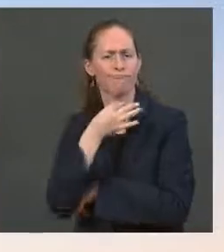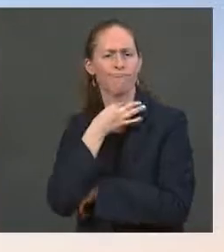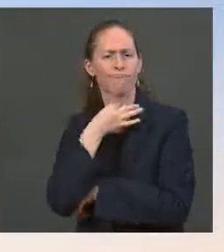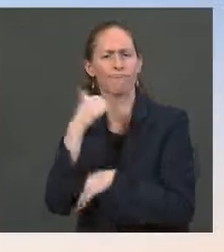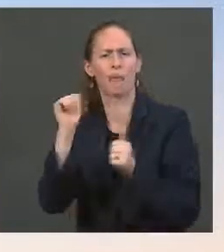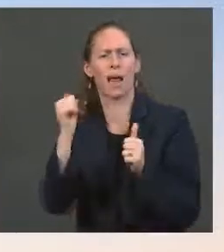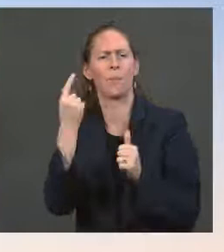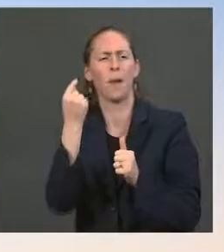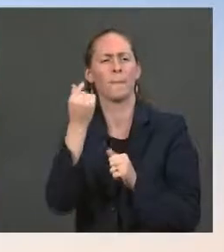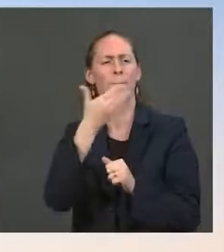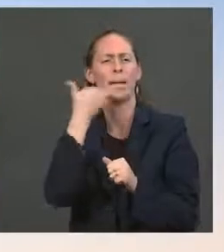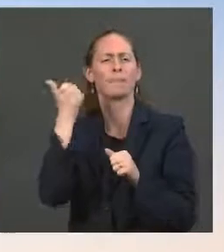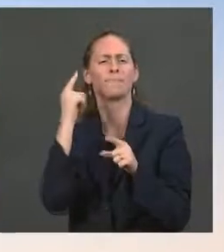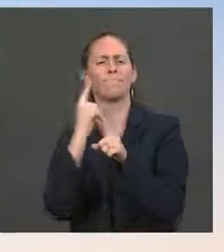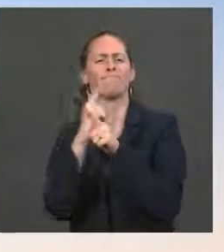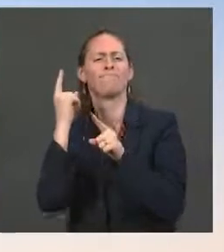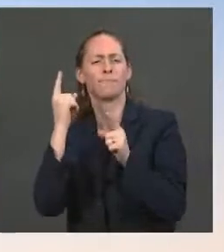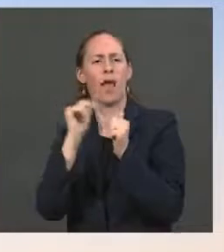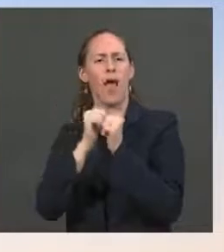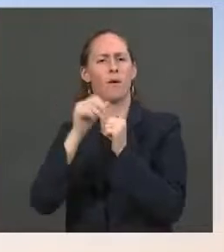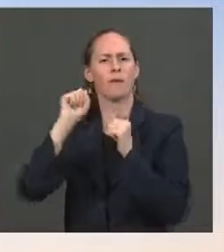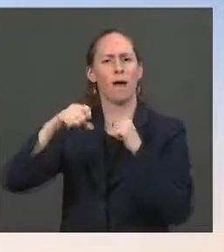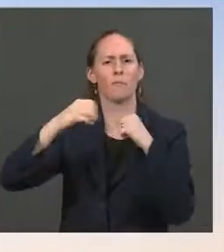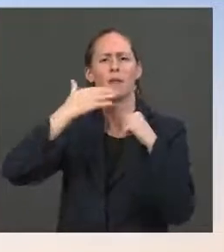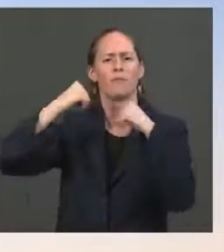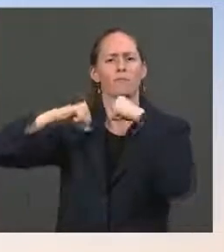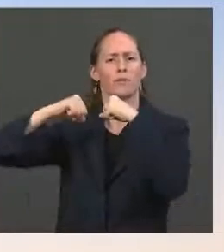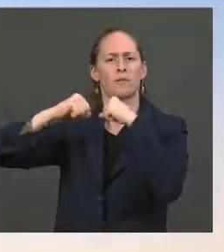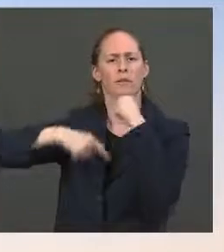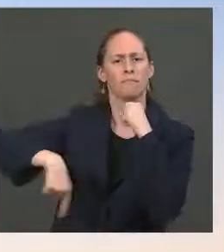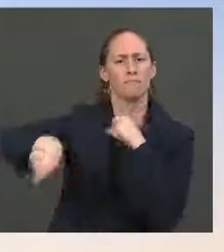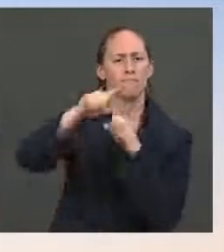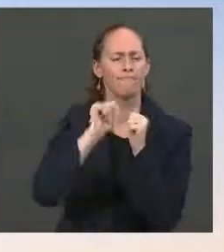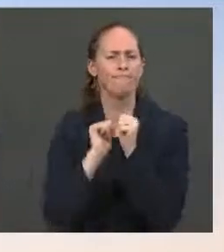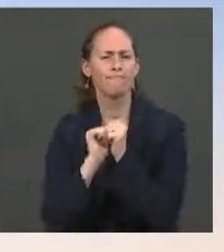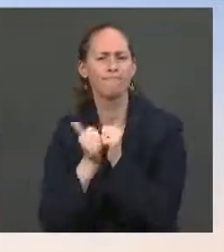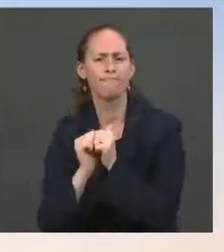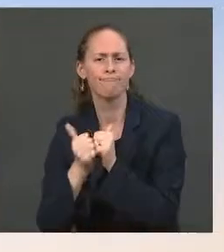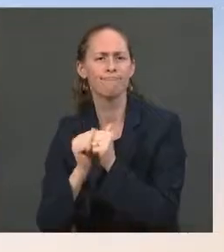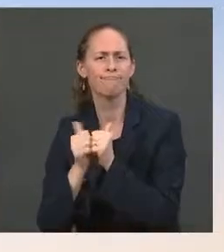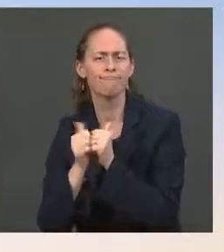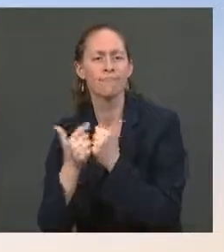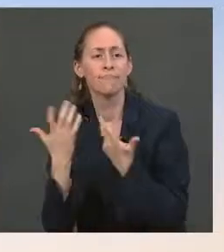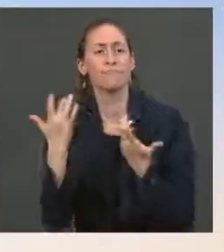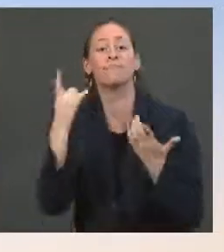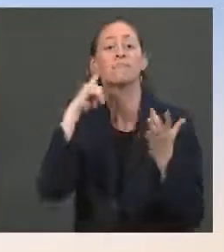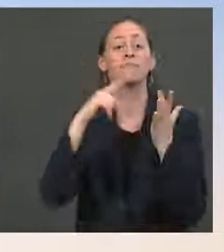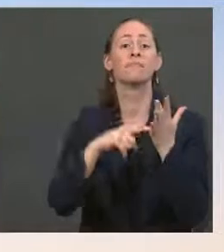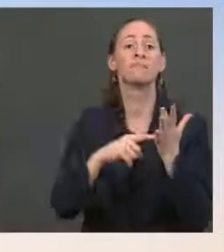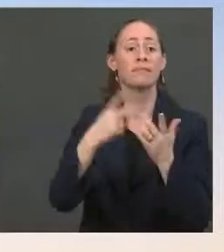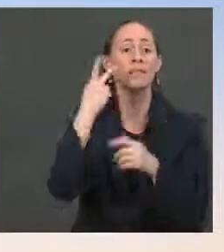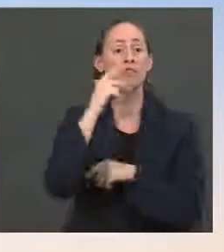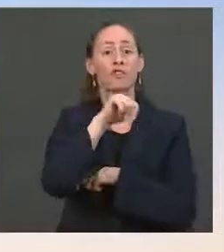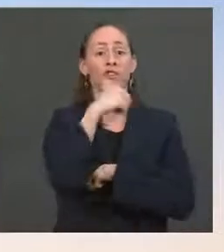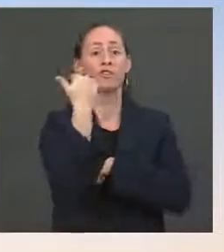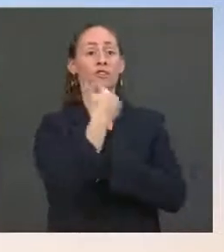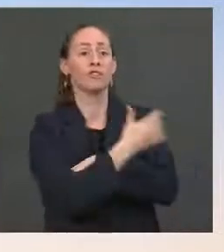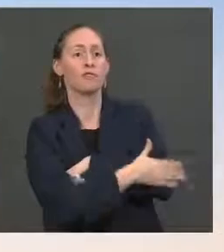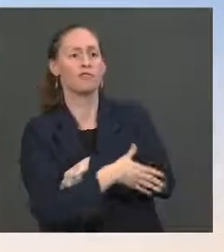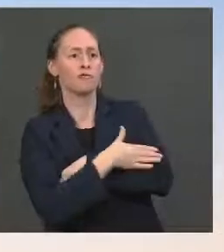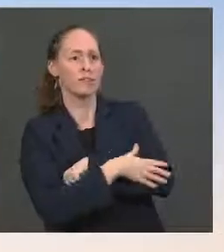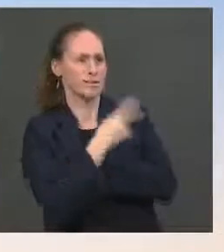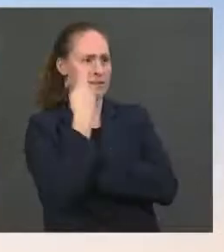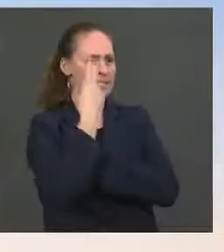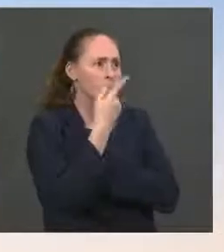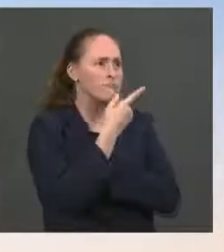and secrecy that now rival or surpass what was seen overseas now in the United States. What, if anything, does